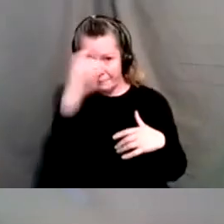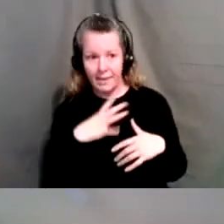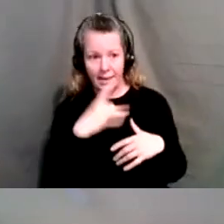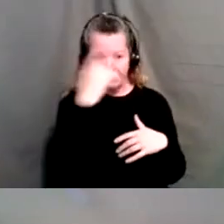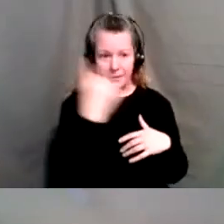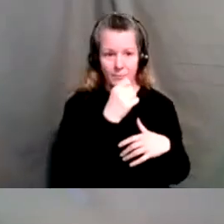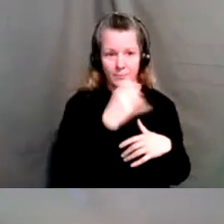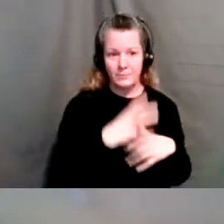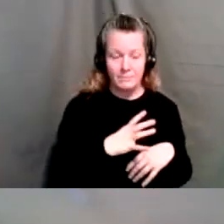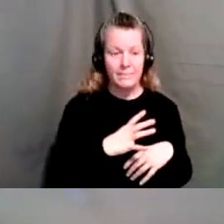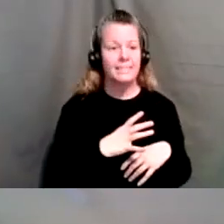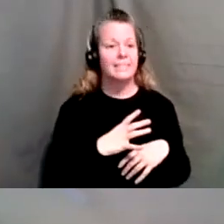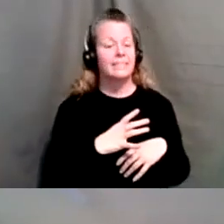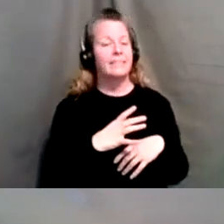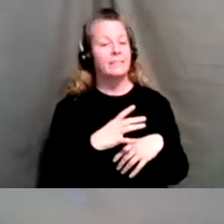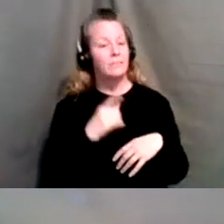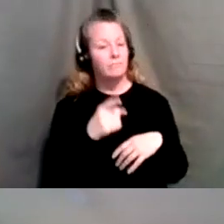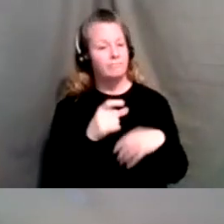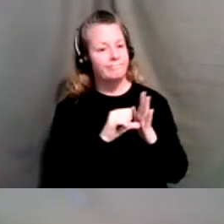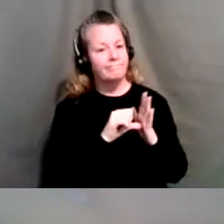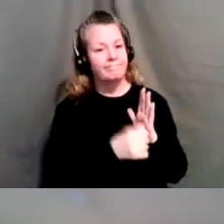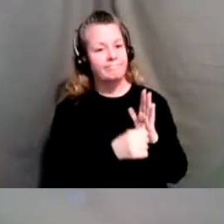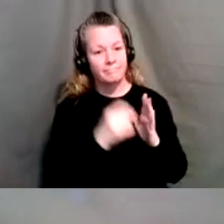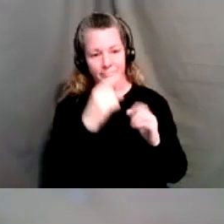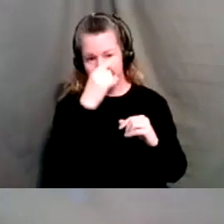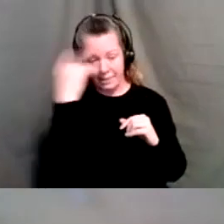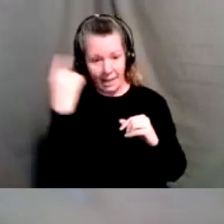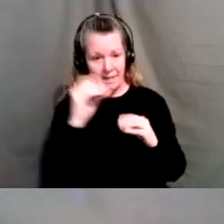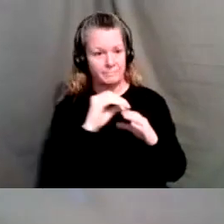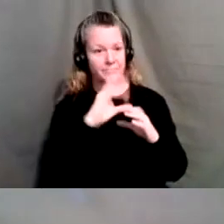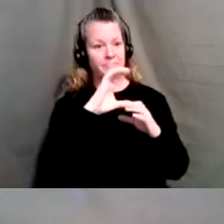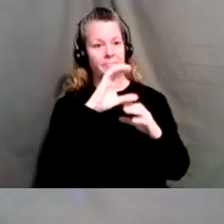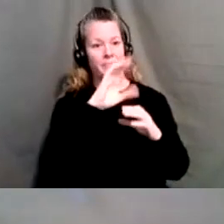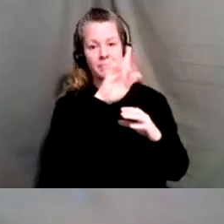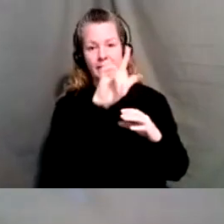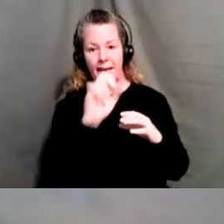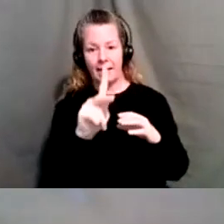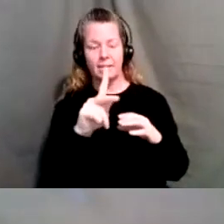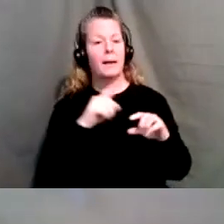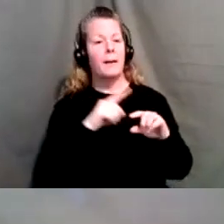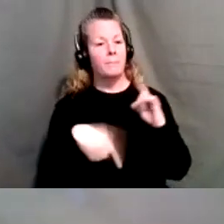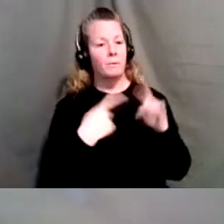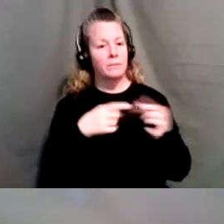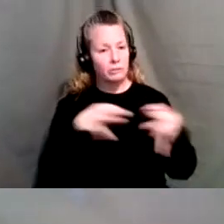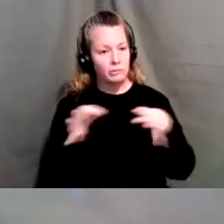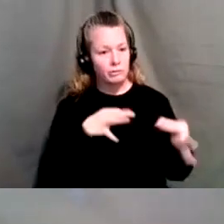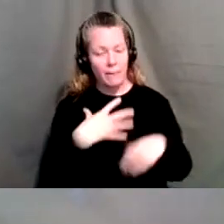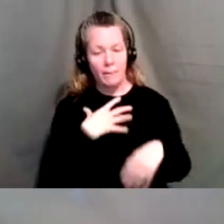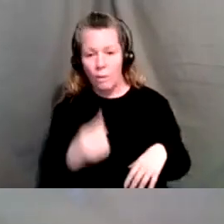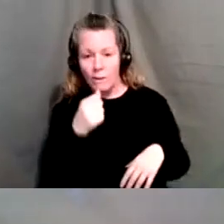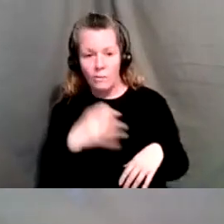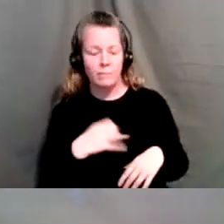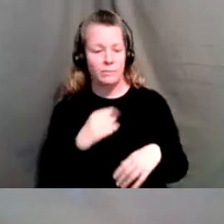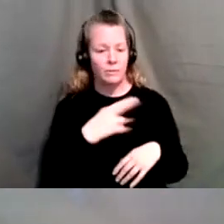that you capitalize Black. But when you describe a white woman or white man